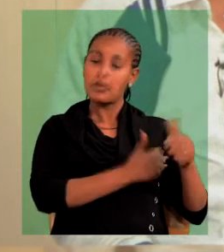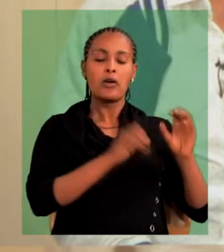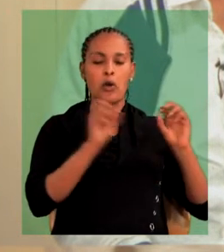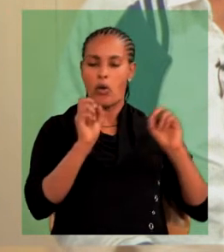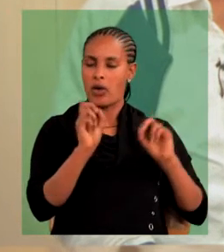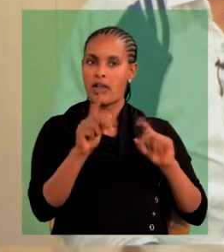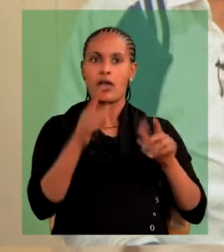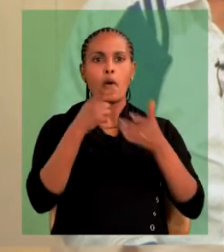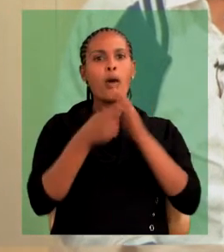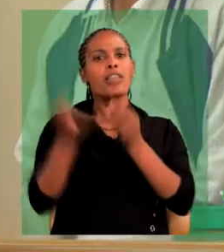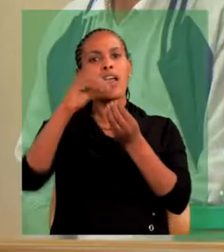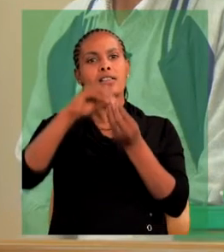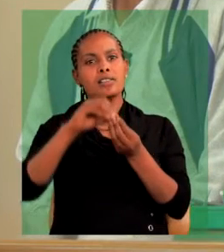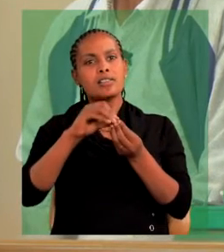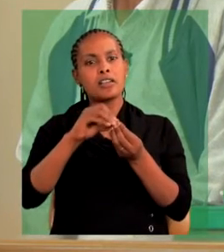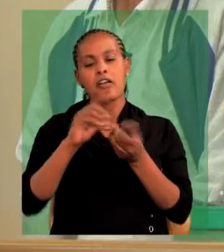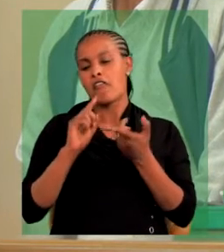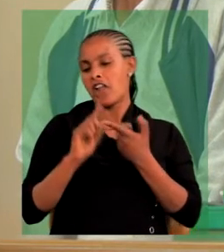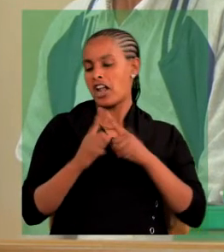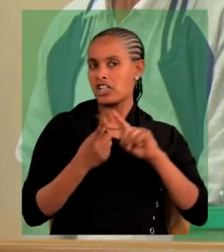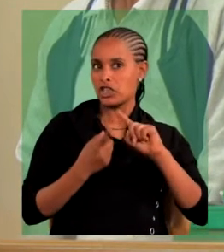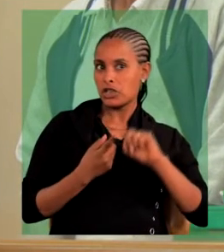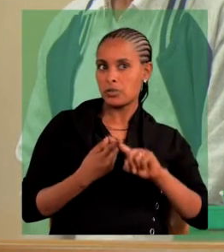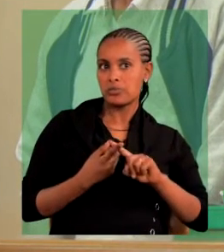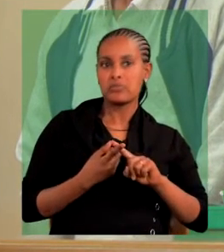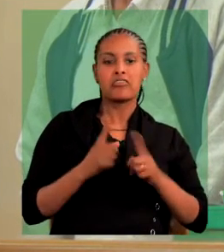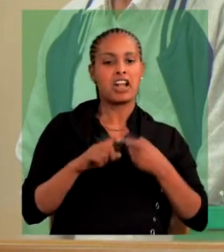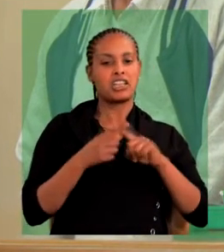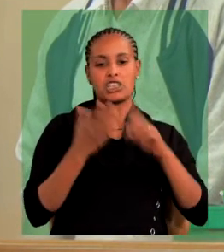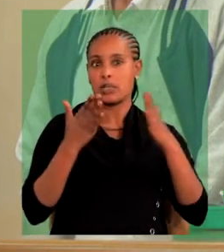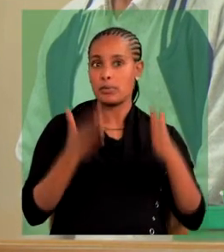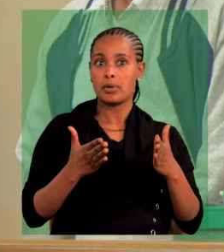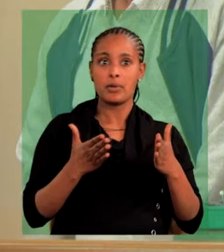Okay. What else? Friendship,